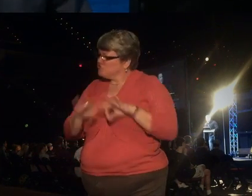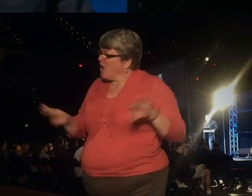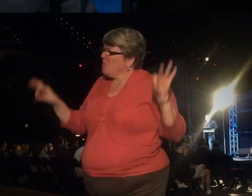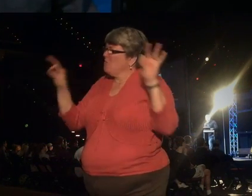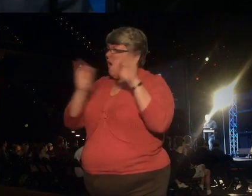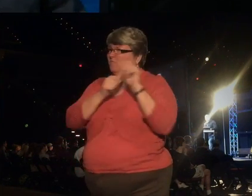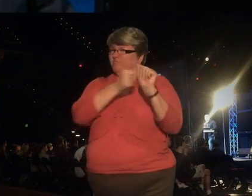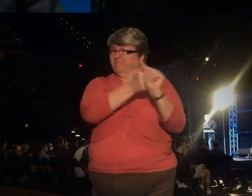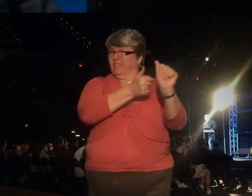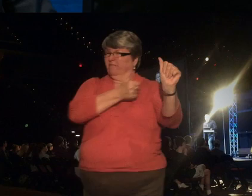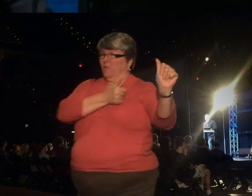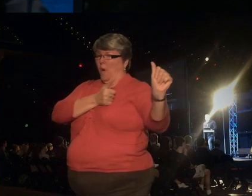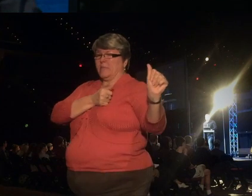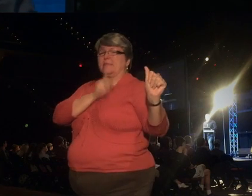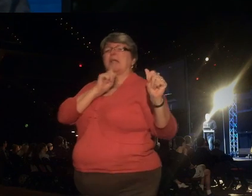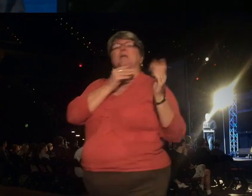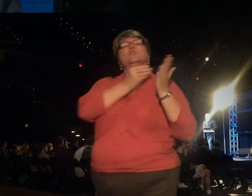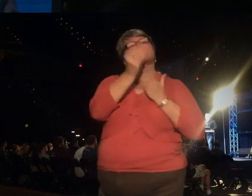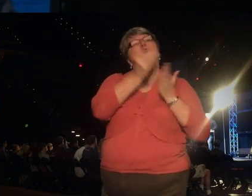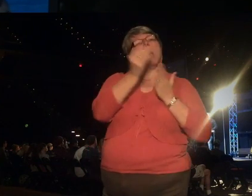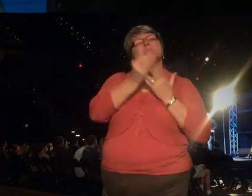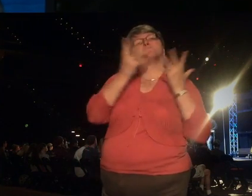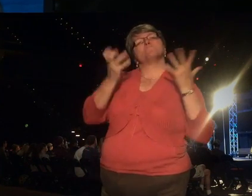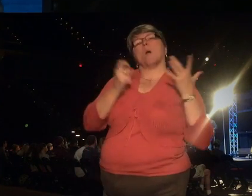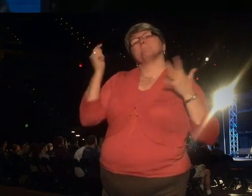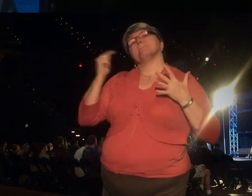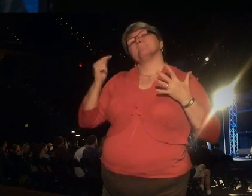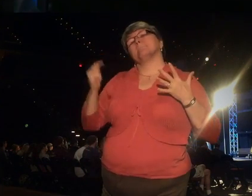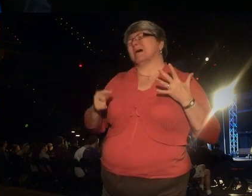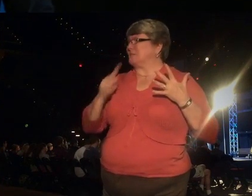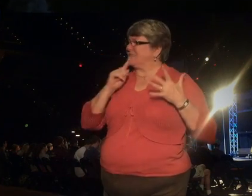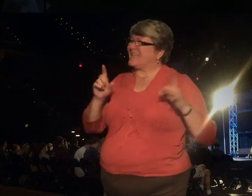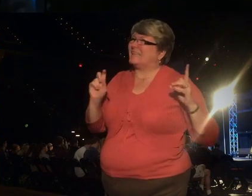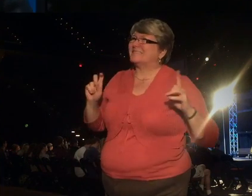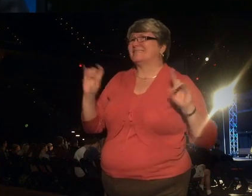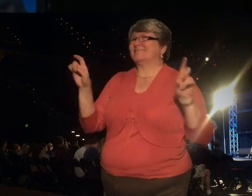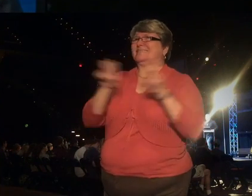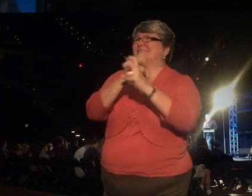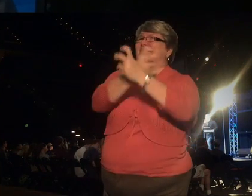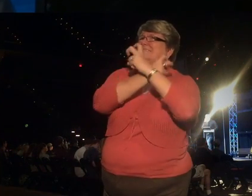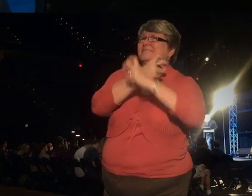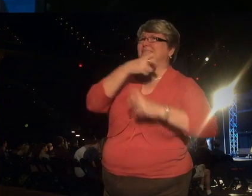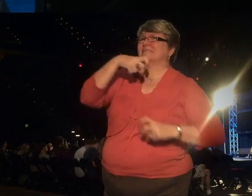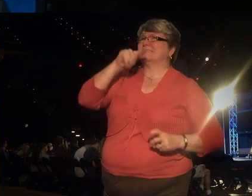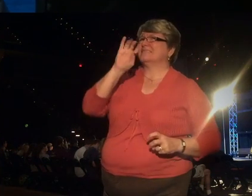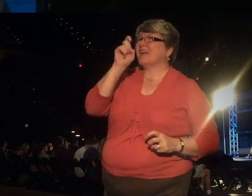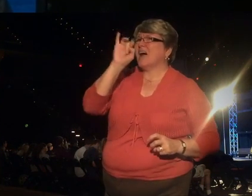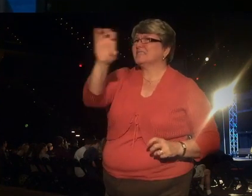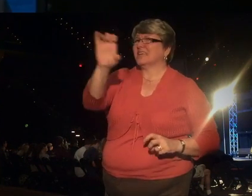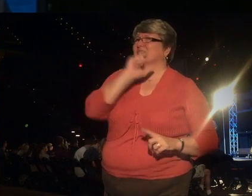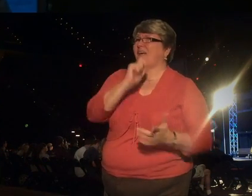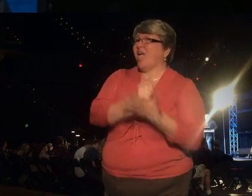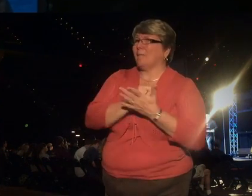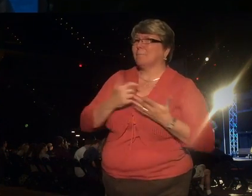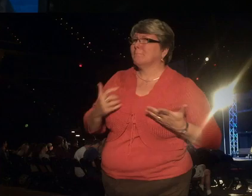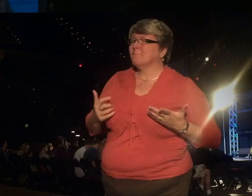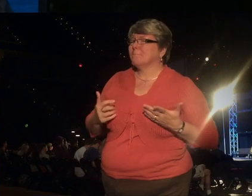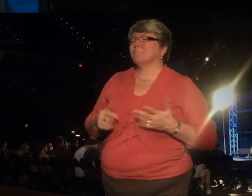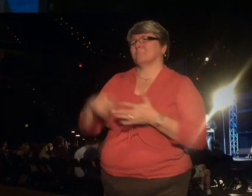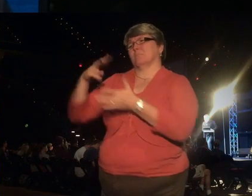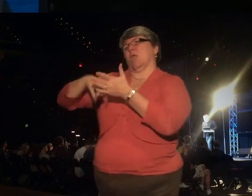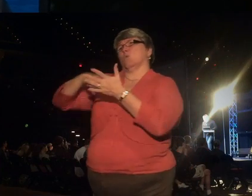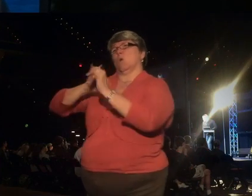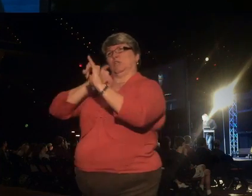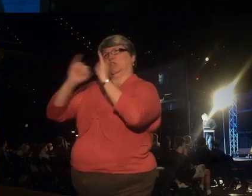away from this consumer mentality because it's toxic. It's toxic. It doesn't help us. I read an